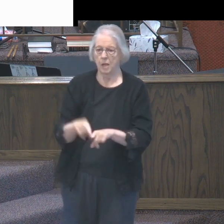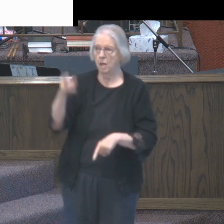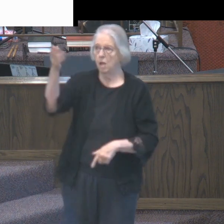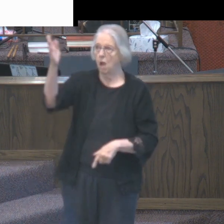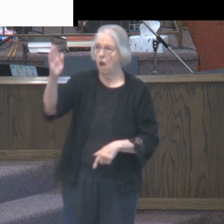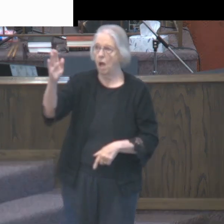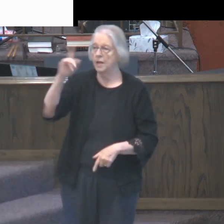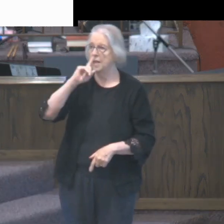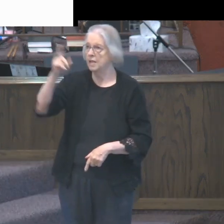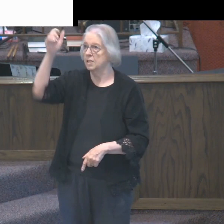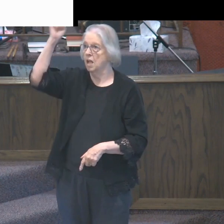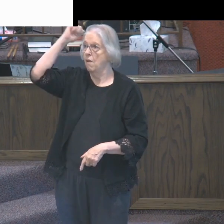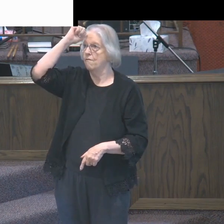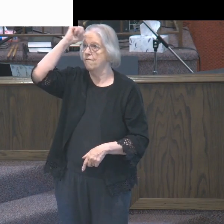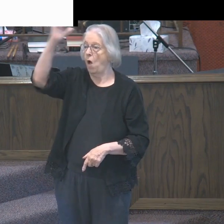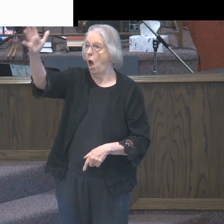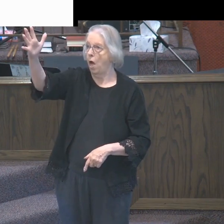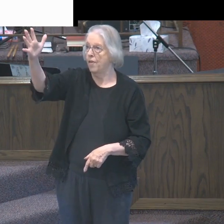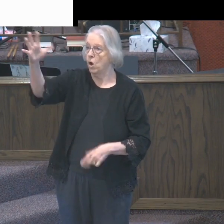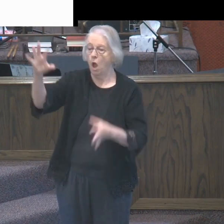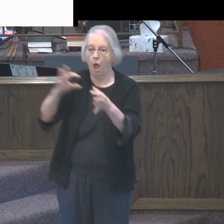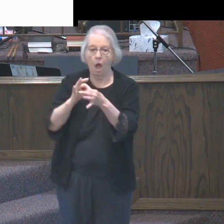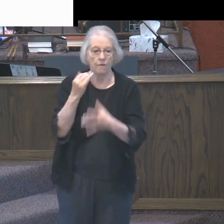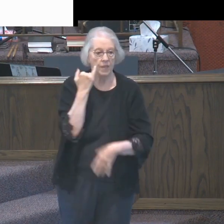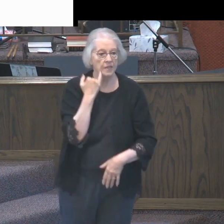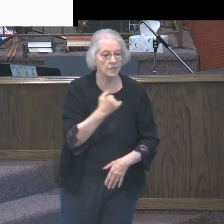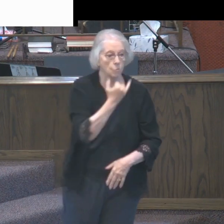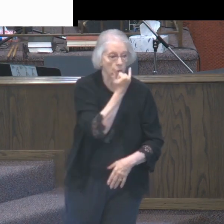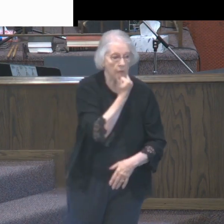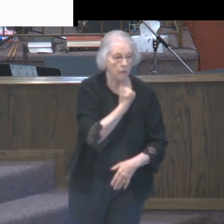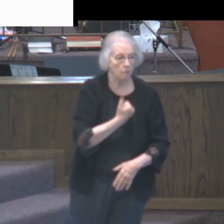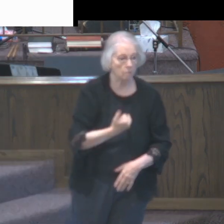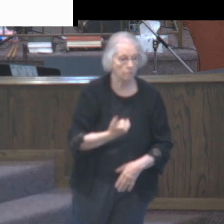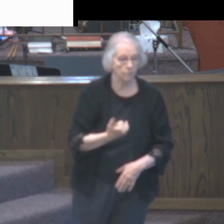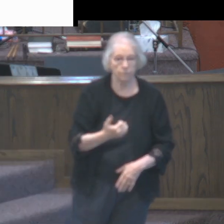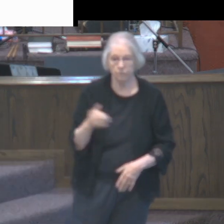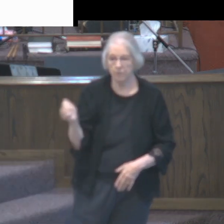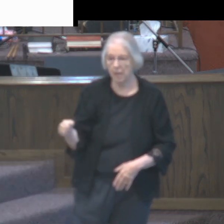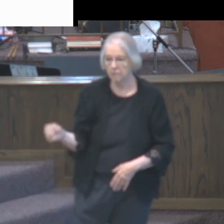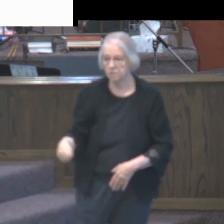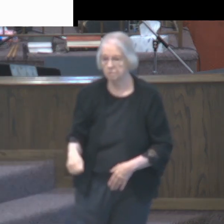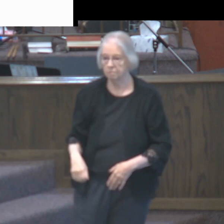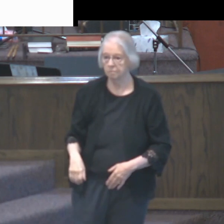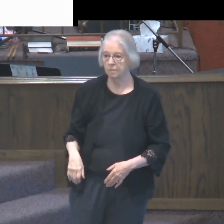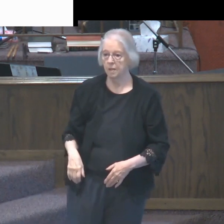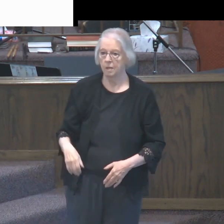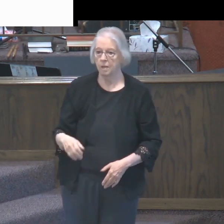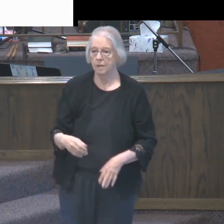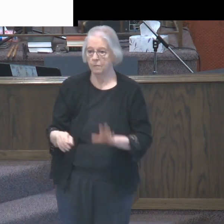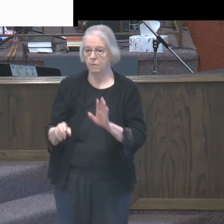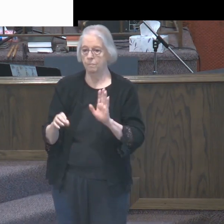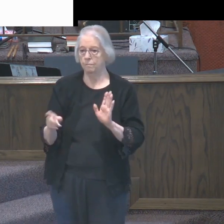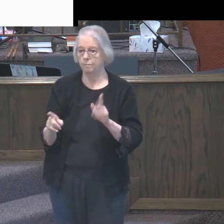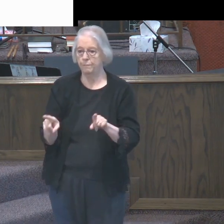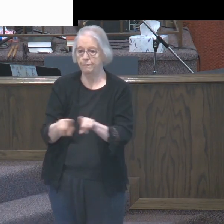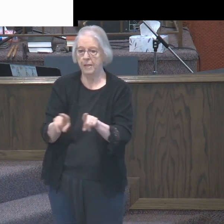Israel. All of the people, right? In other words, it's like God is the Father of the Southern Baptist Convention.